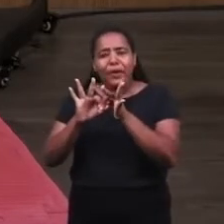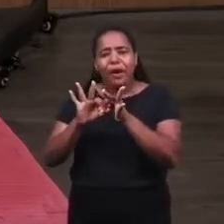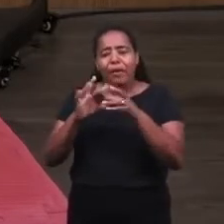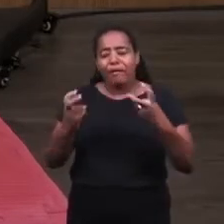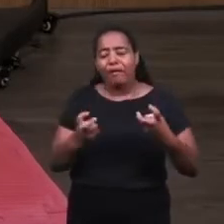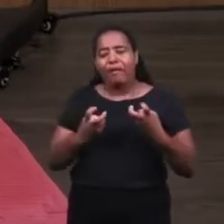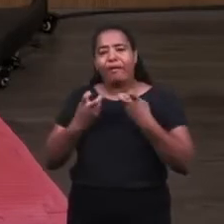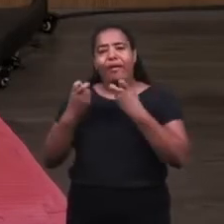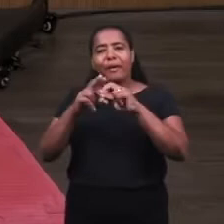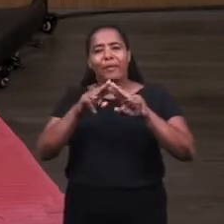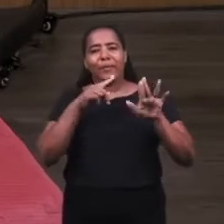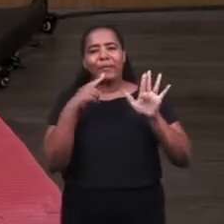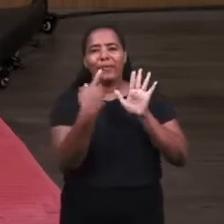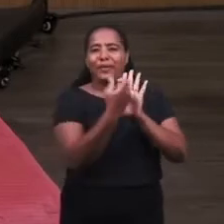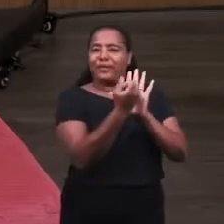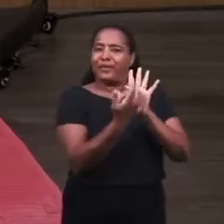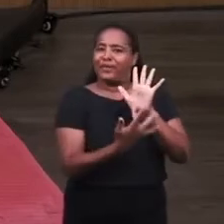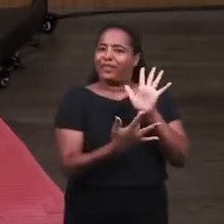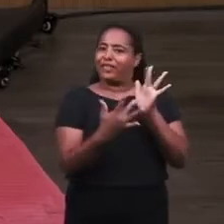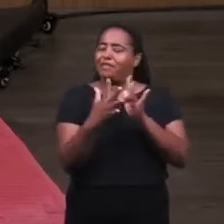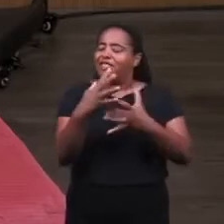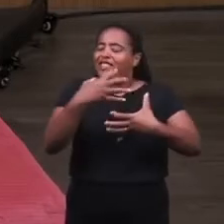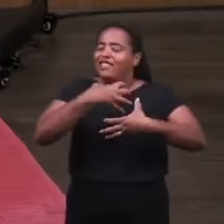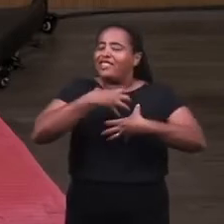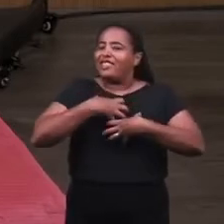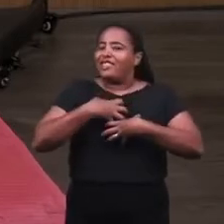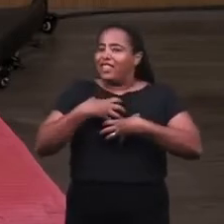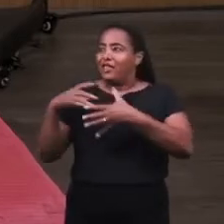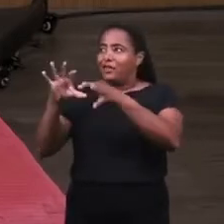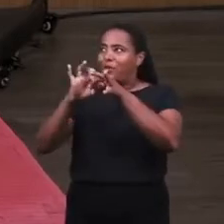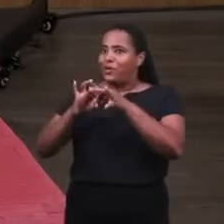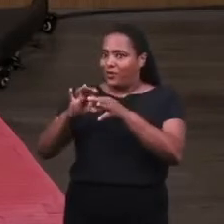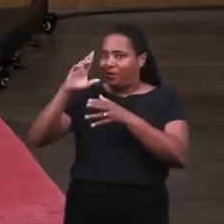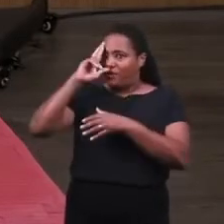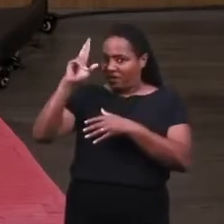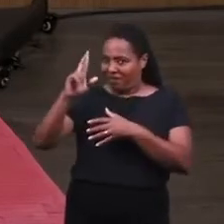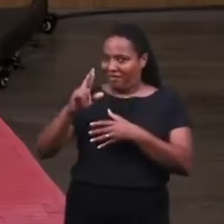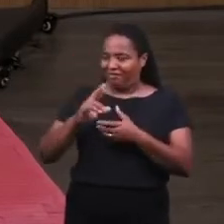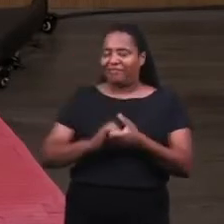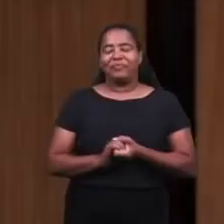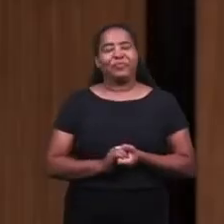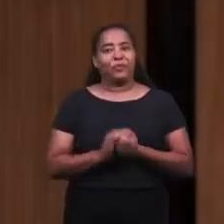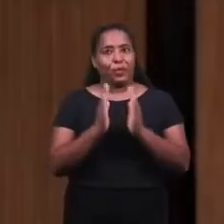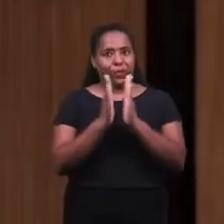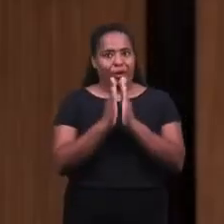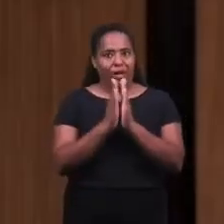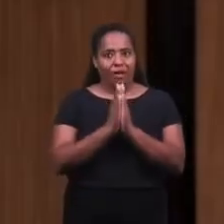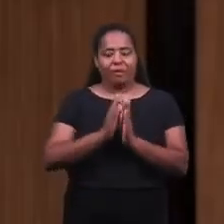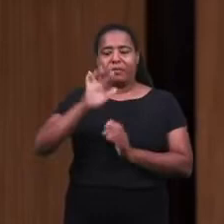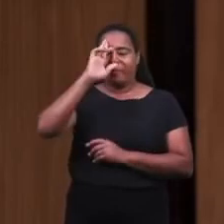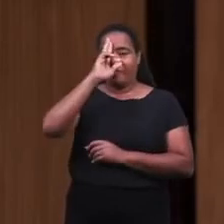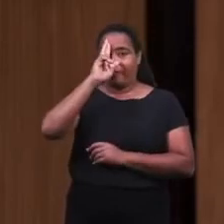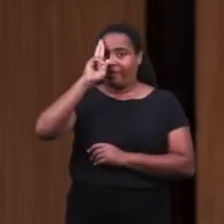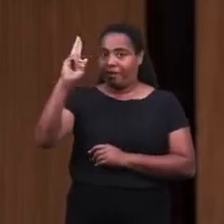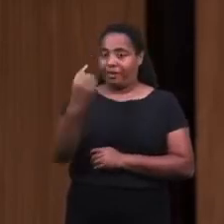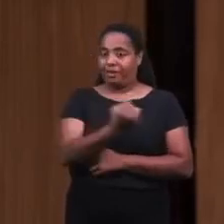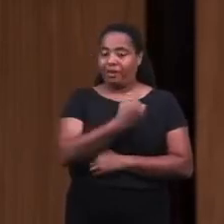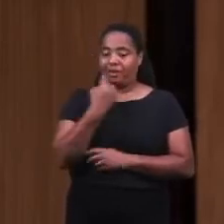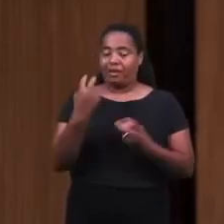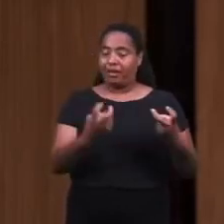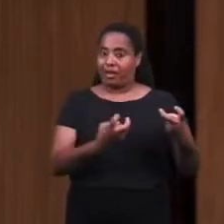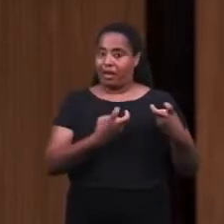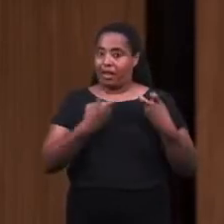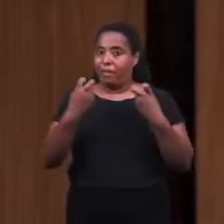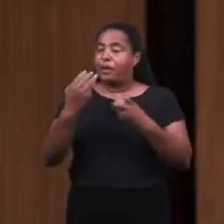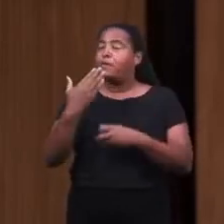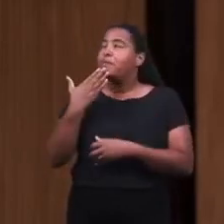by the blood of Jesus, so we can have fellowship with the Lord. Let's close our eyes. Lord, at this moment, we want to plead by the blood